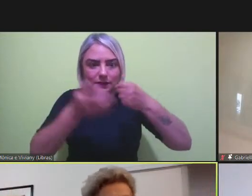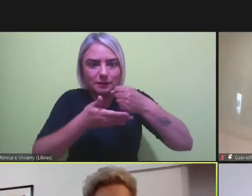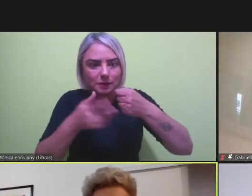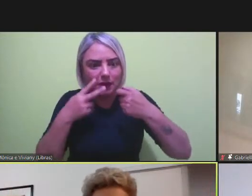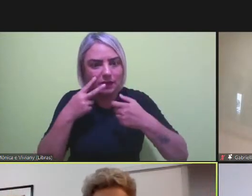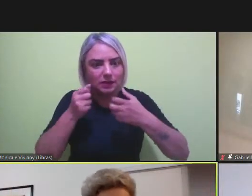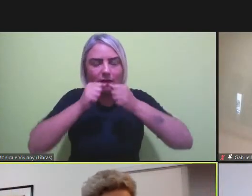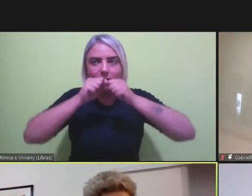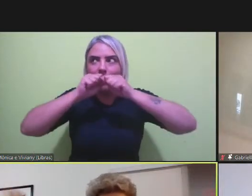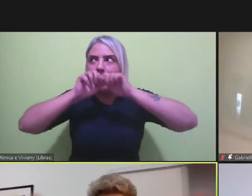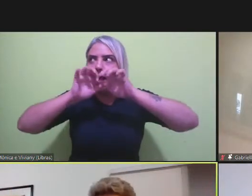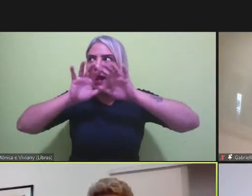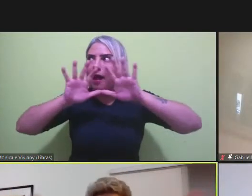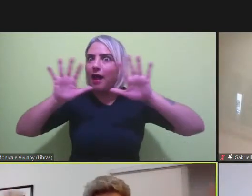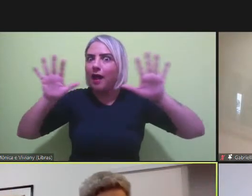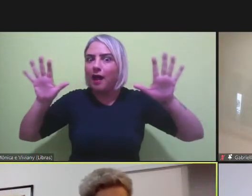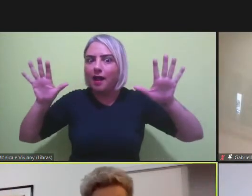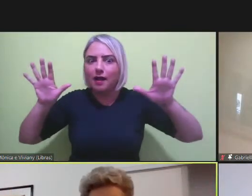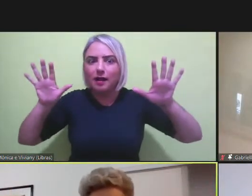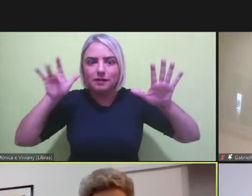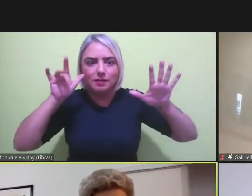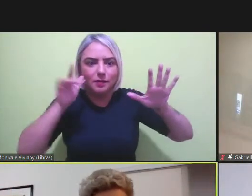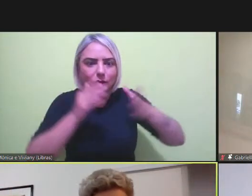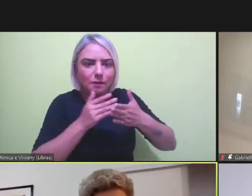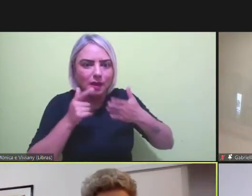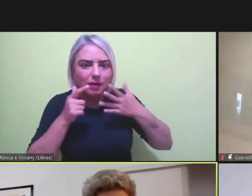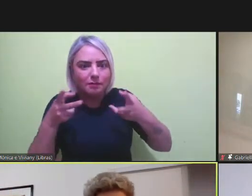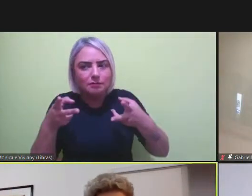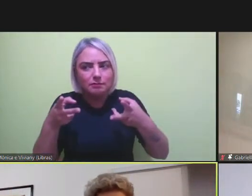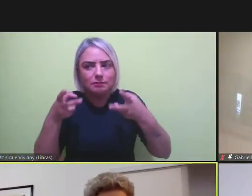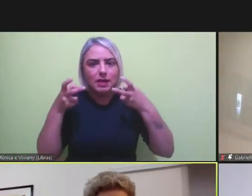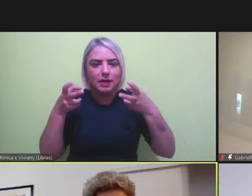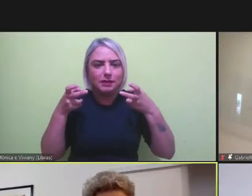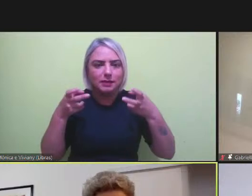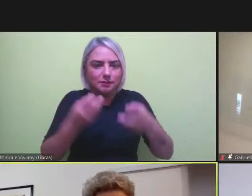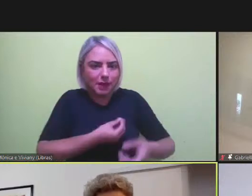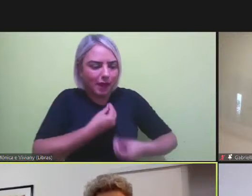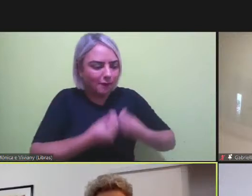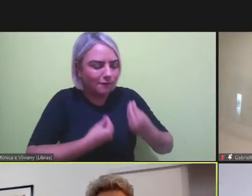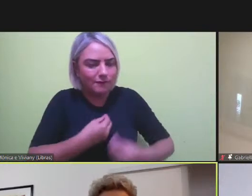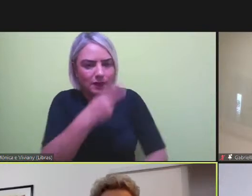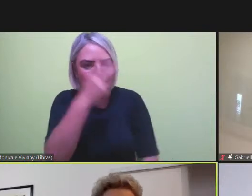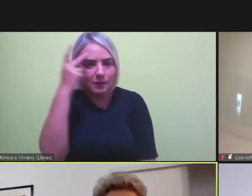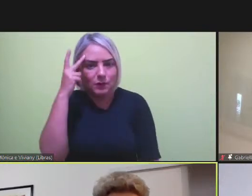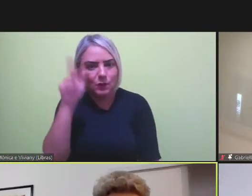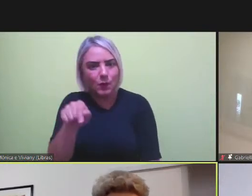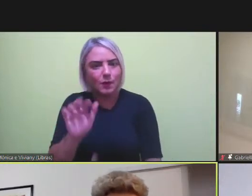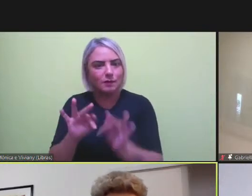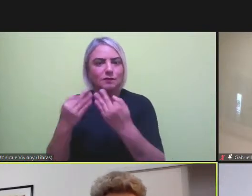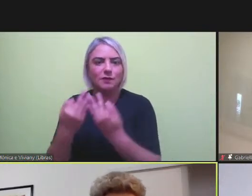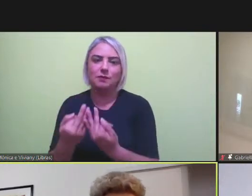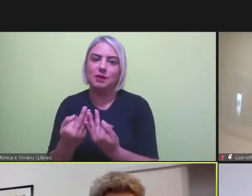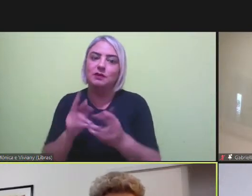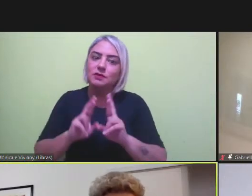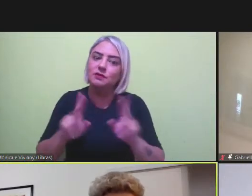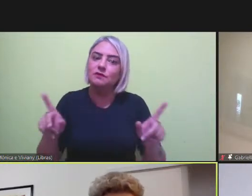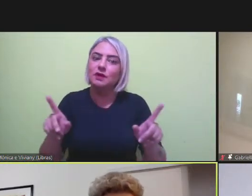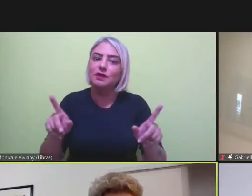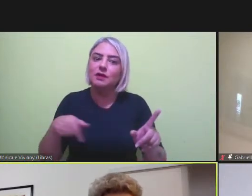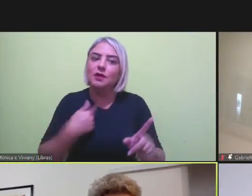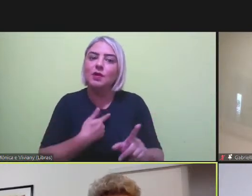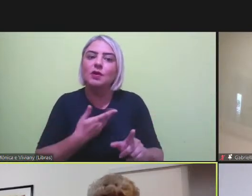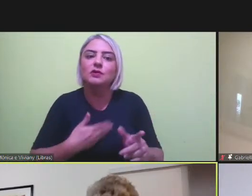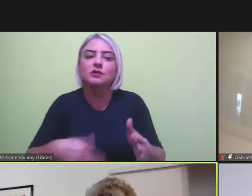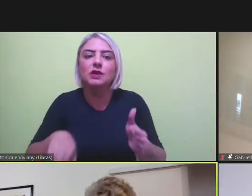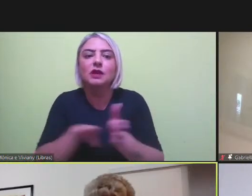primary healthcare, we look like this. We need to notice the people's lives, families' lives, different from